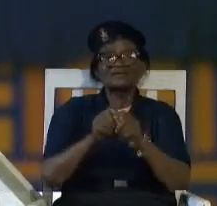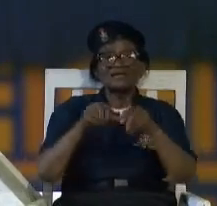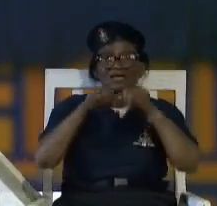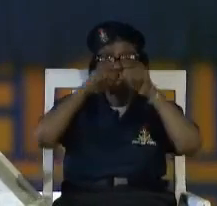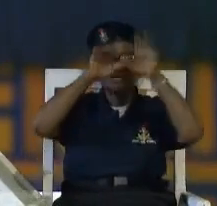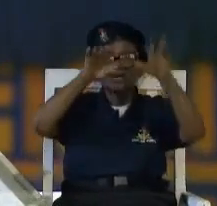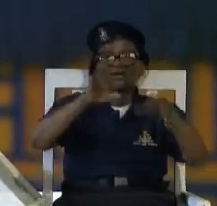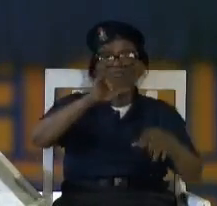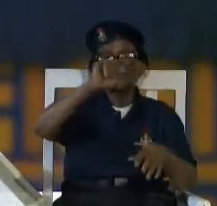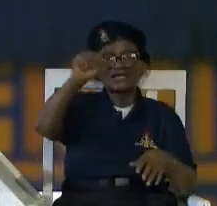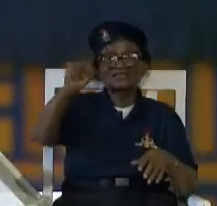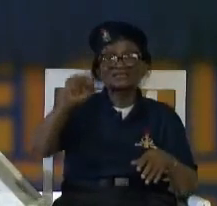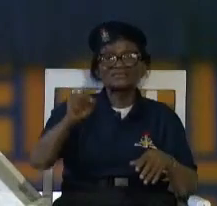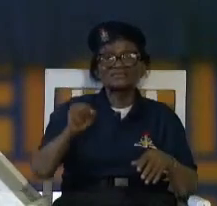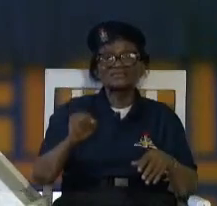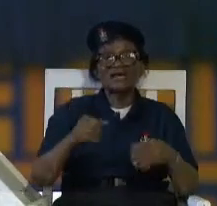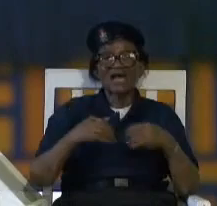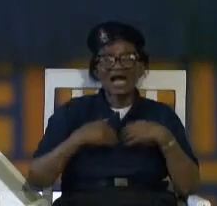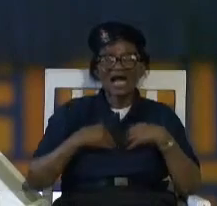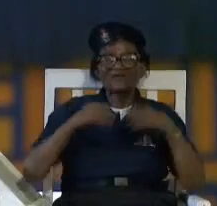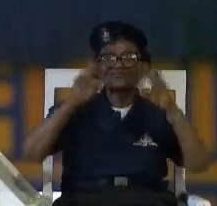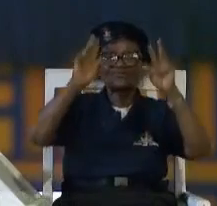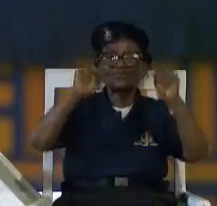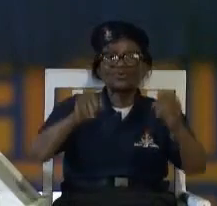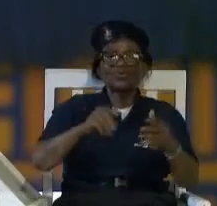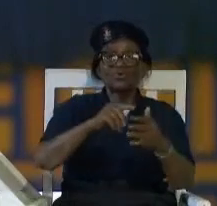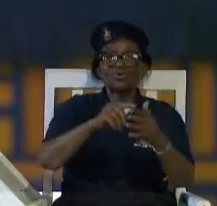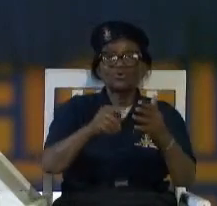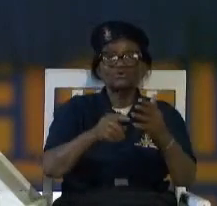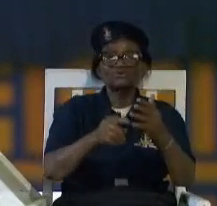blessings have no choice.